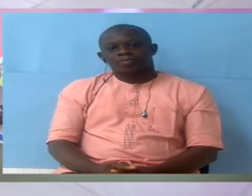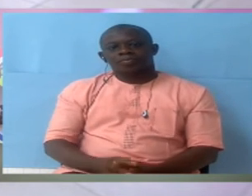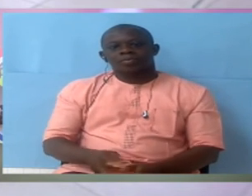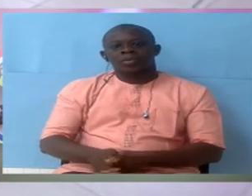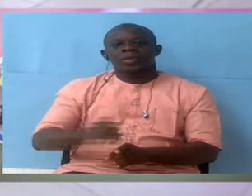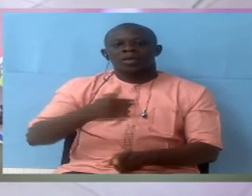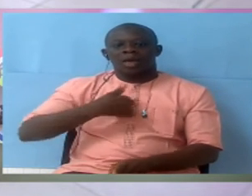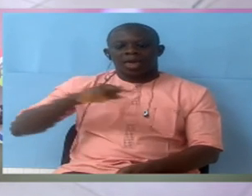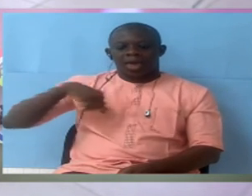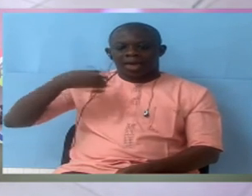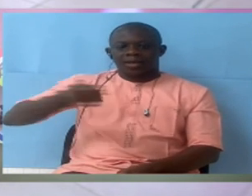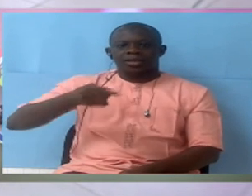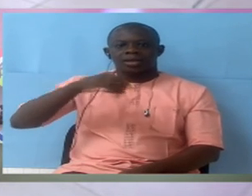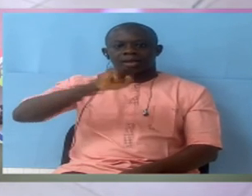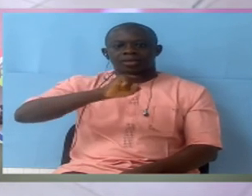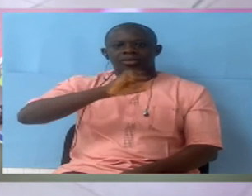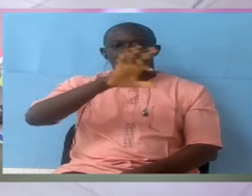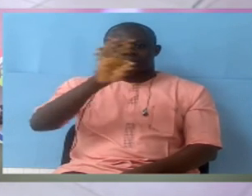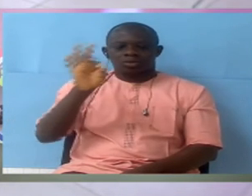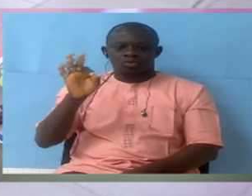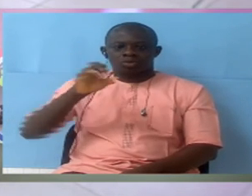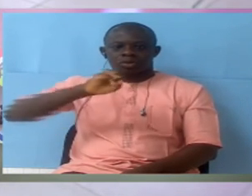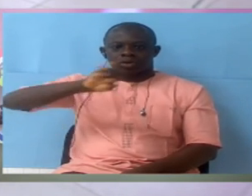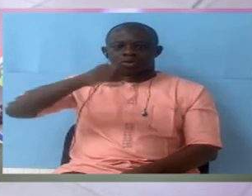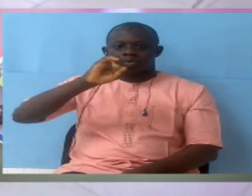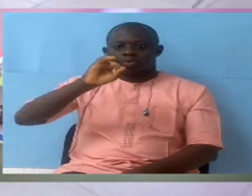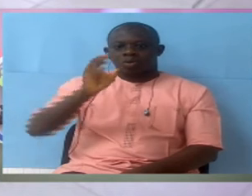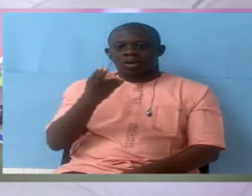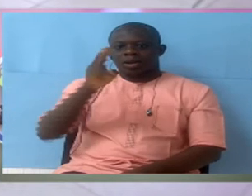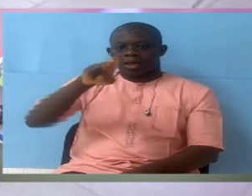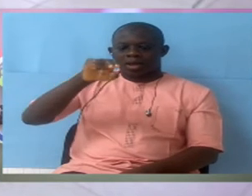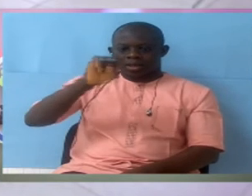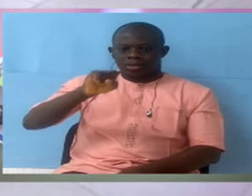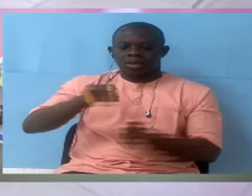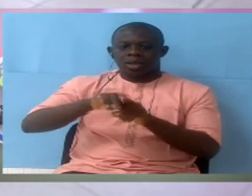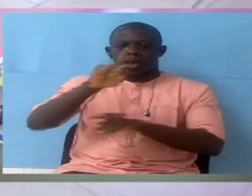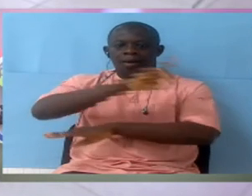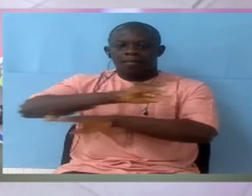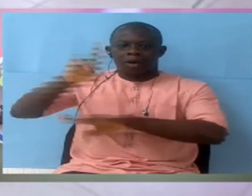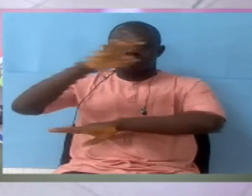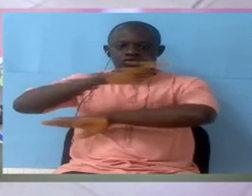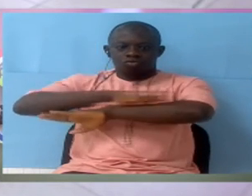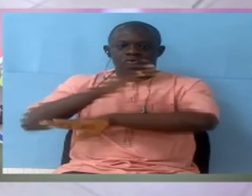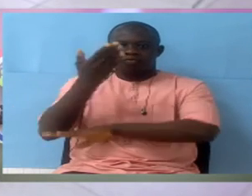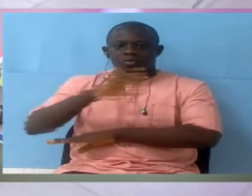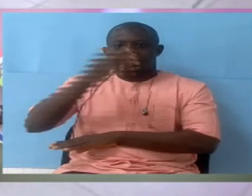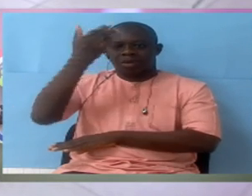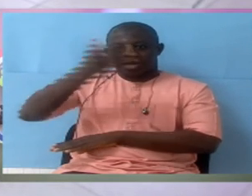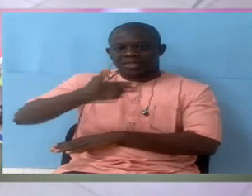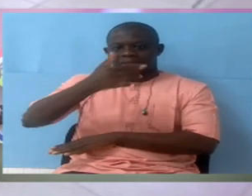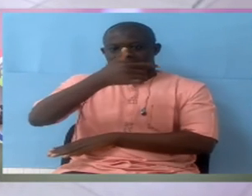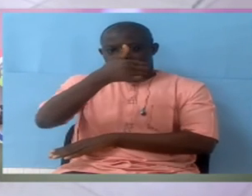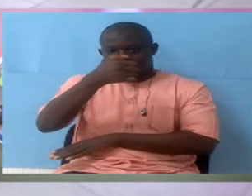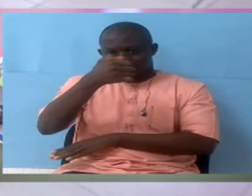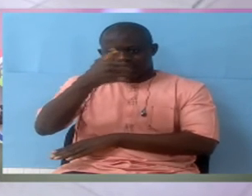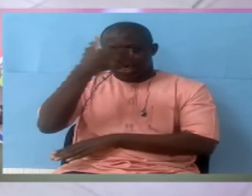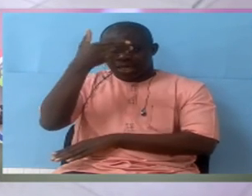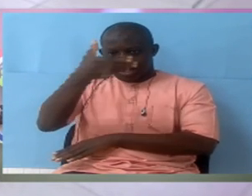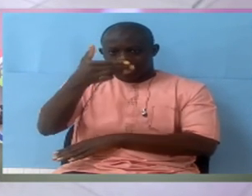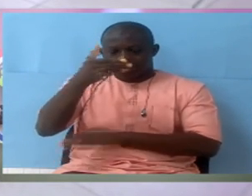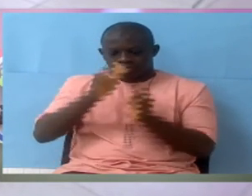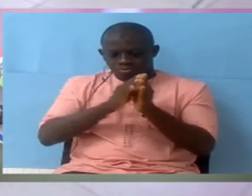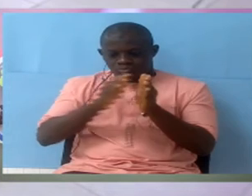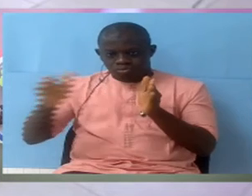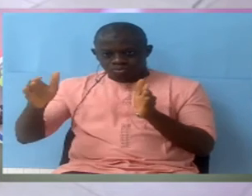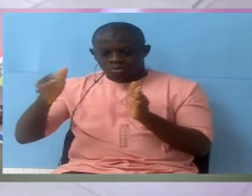I attended St. John's Primary School from 1969 to 1971. Mangi Jange